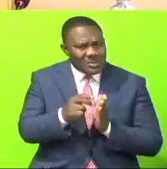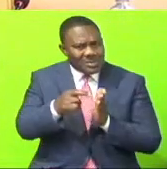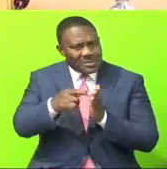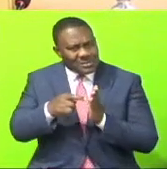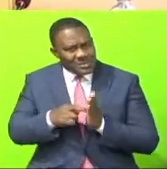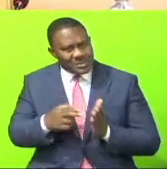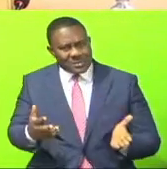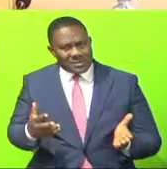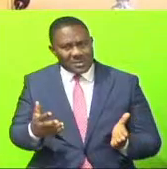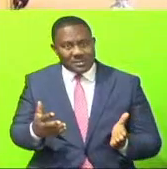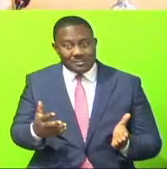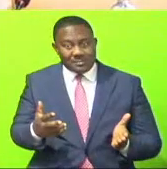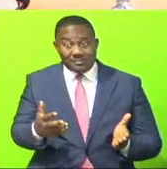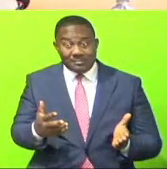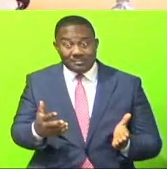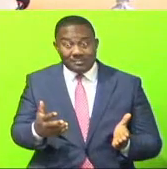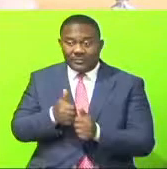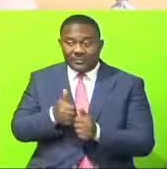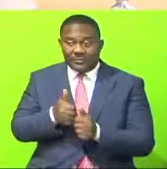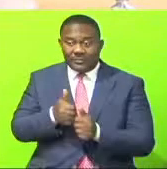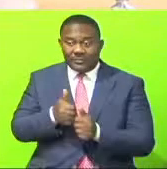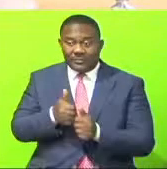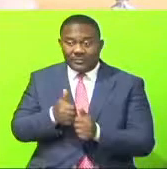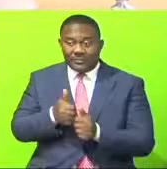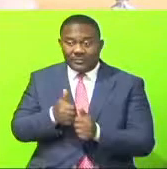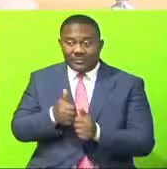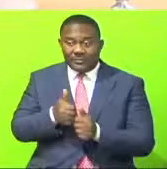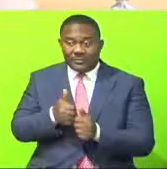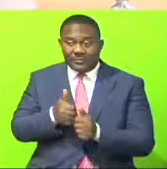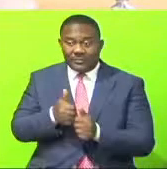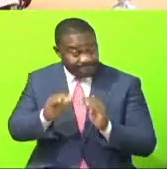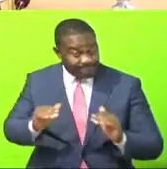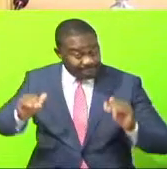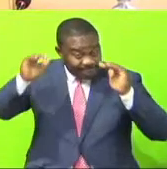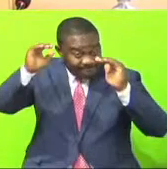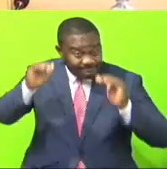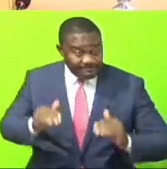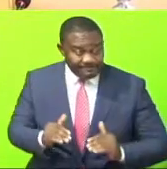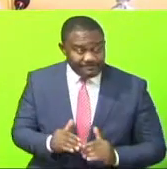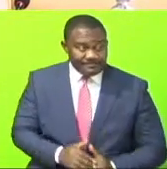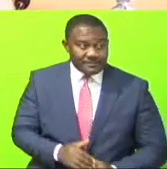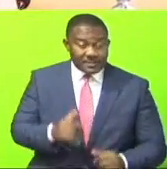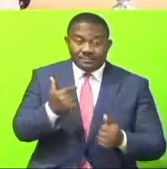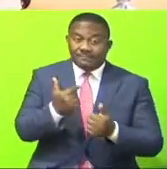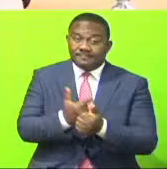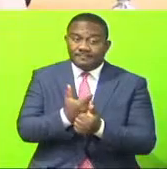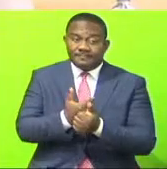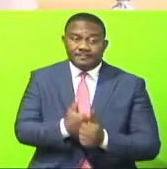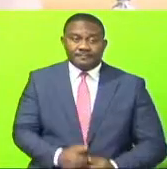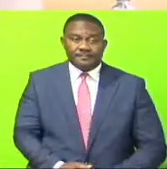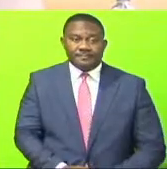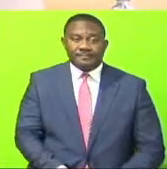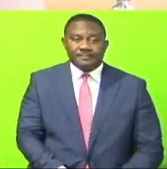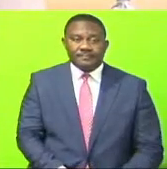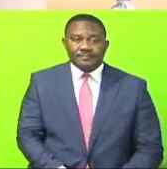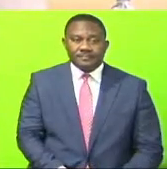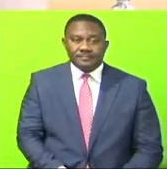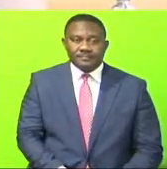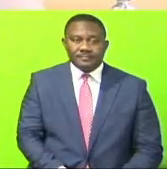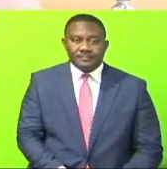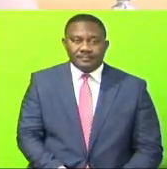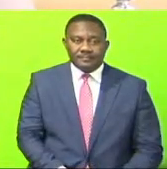the Constitution of the Republic of Ghana. Mr. Speaker, the petition being referred